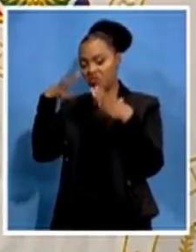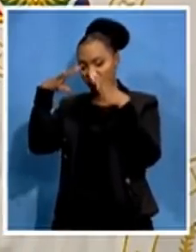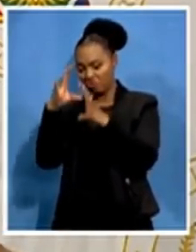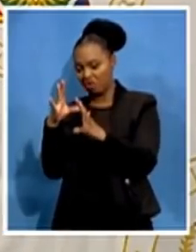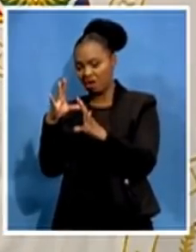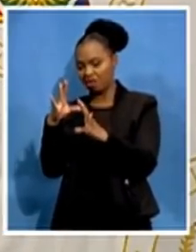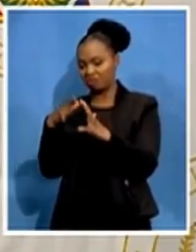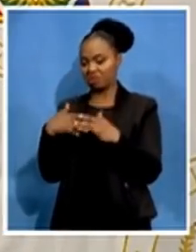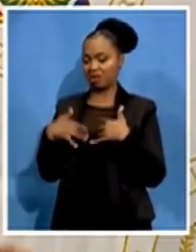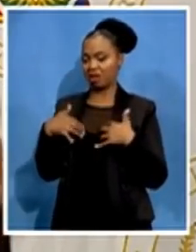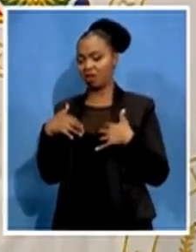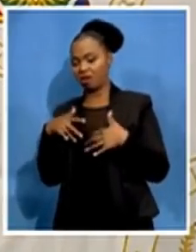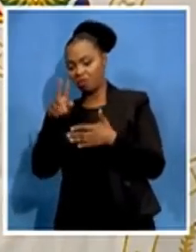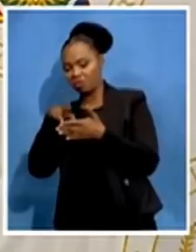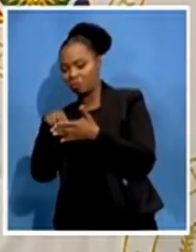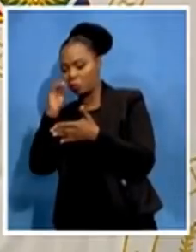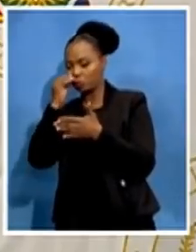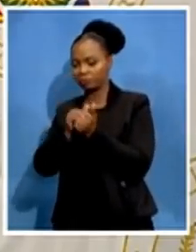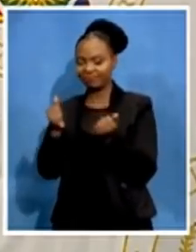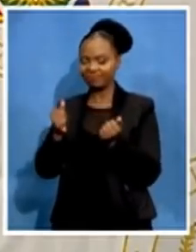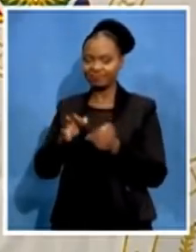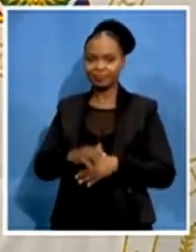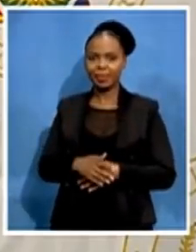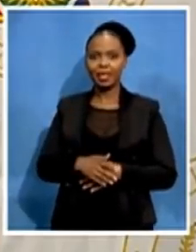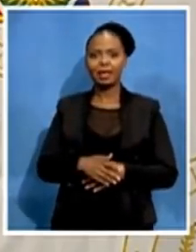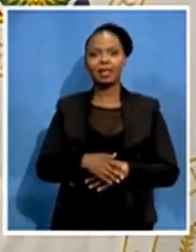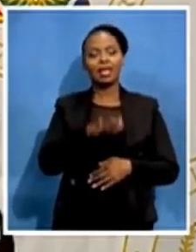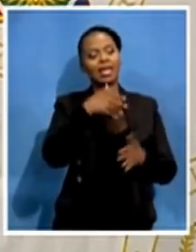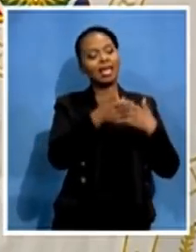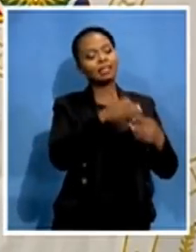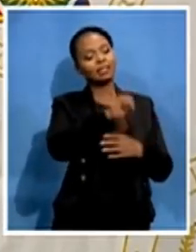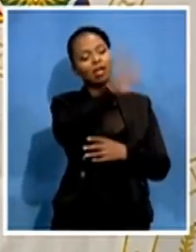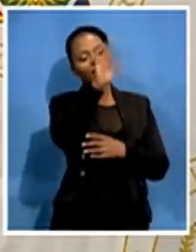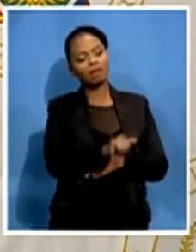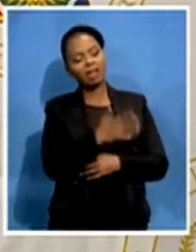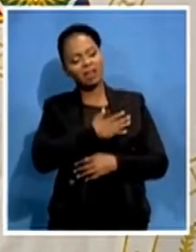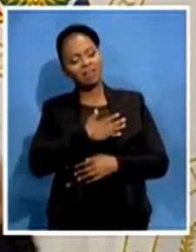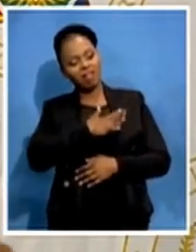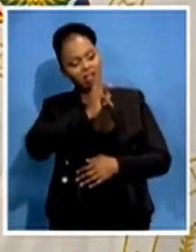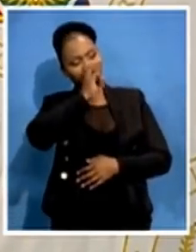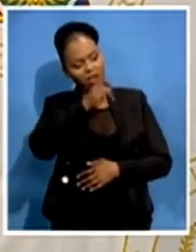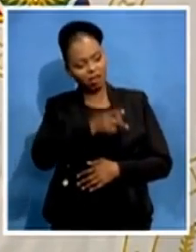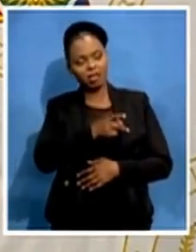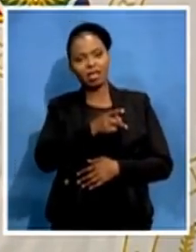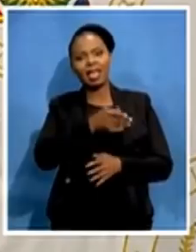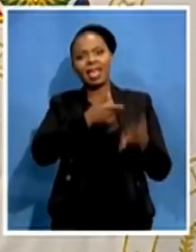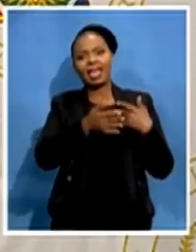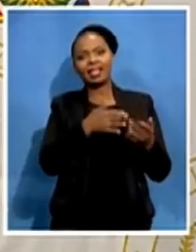feels aggrieved by what any judge, any magistrate says, including me, they must lay